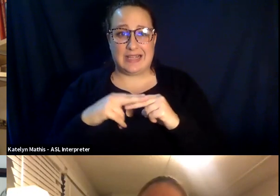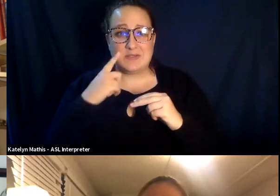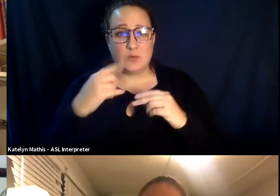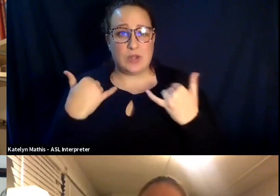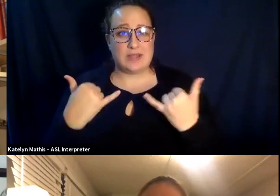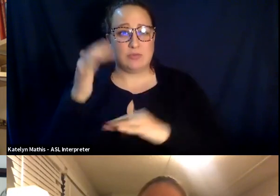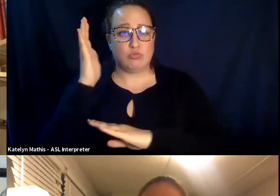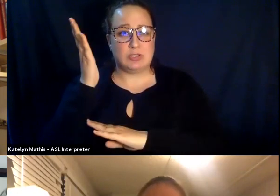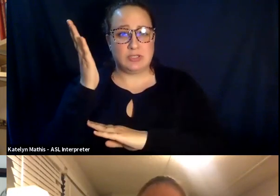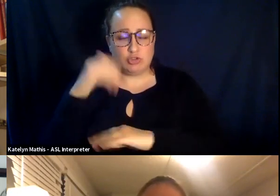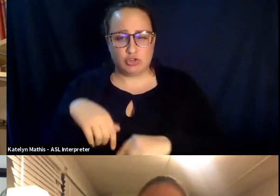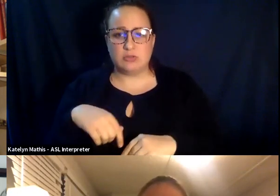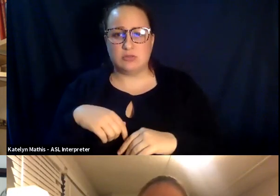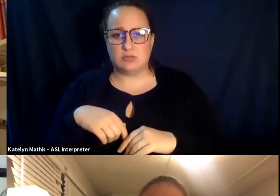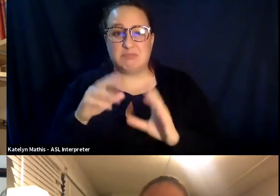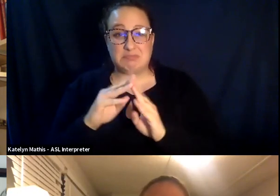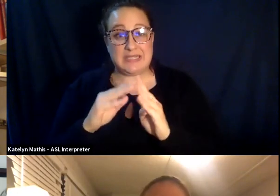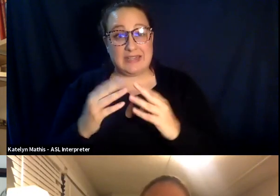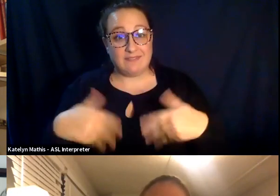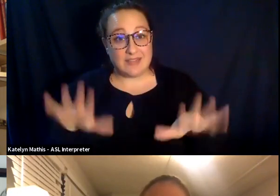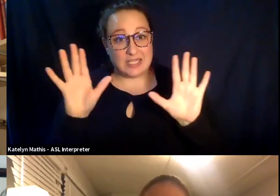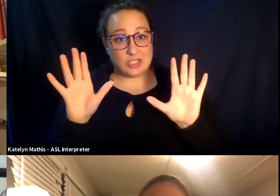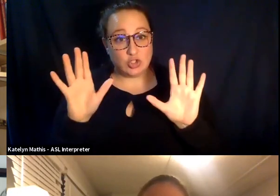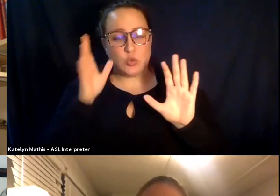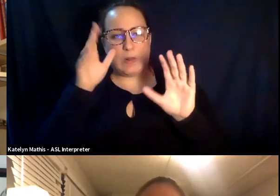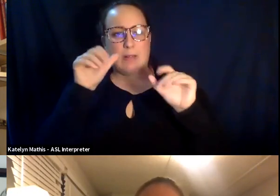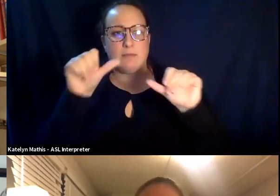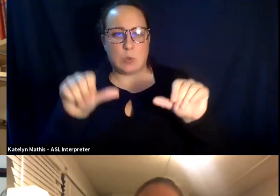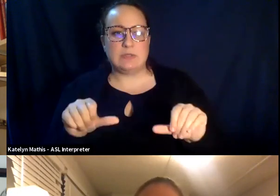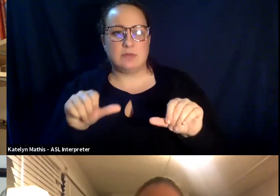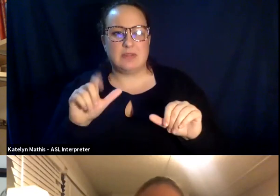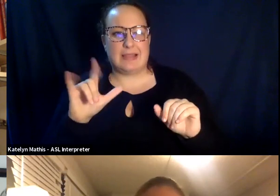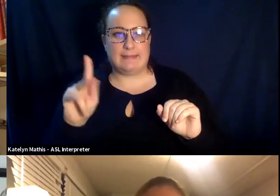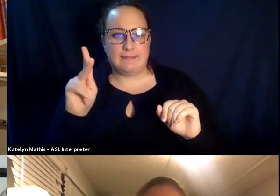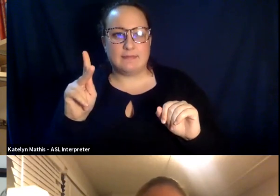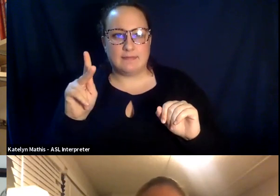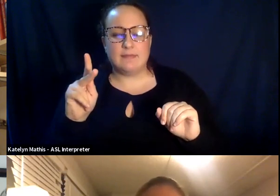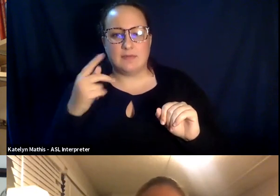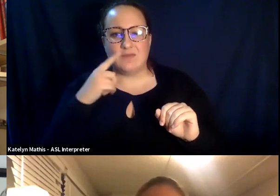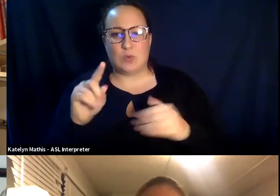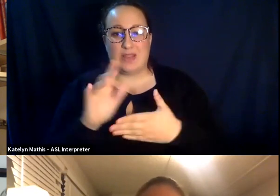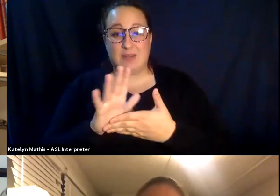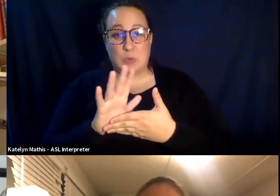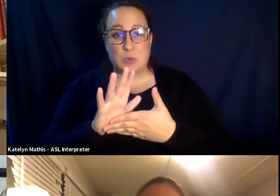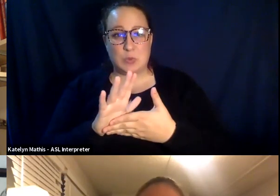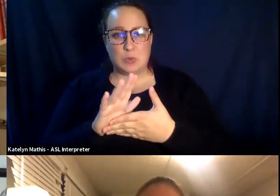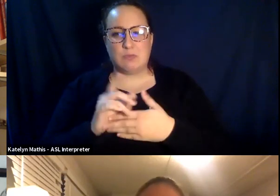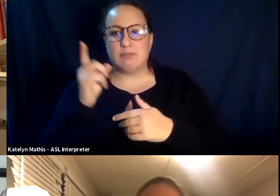presentation. And once this meeting is over, we'll post the link to the video on our